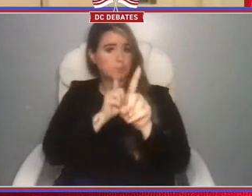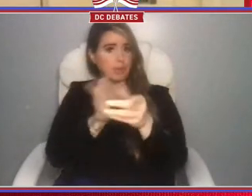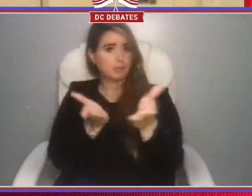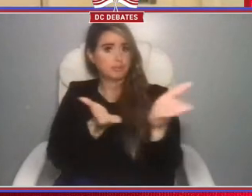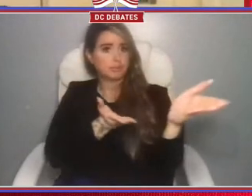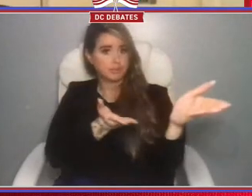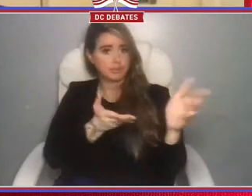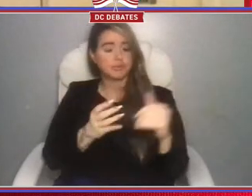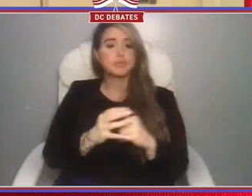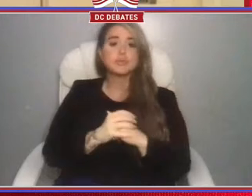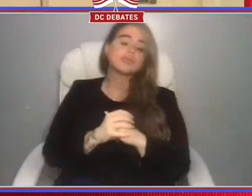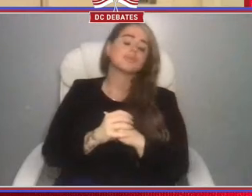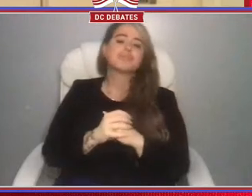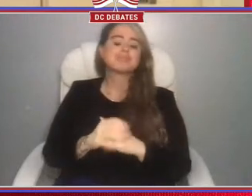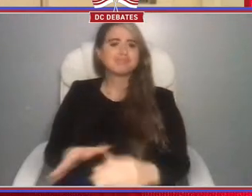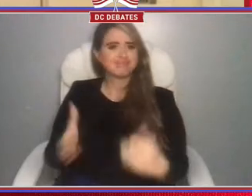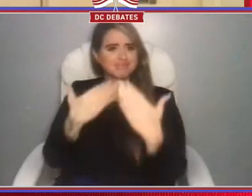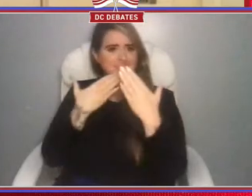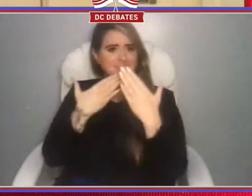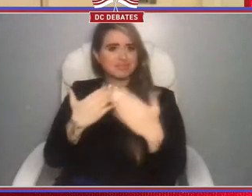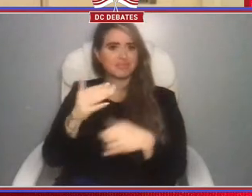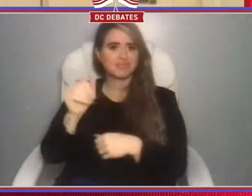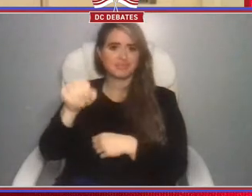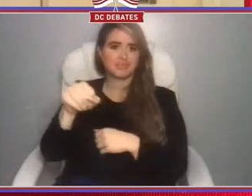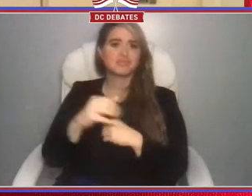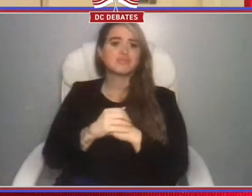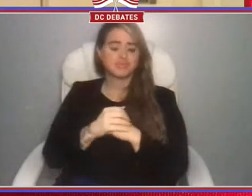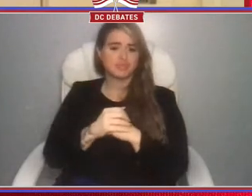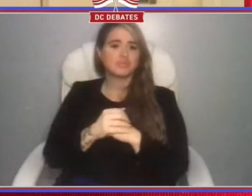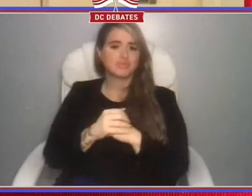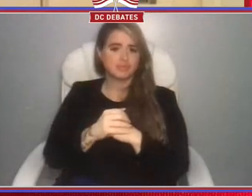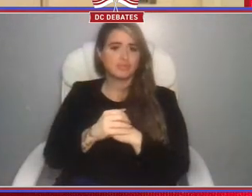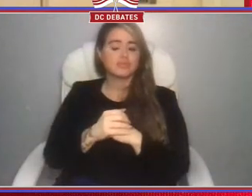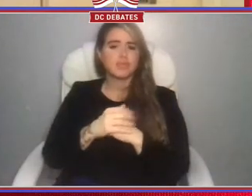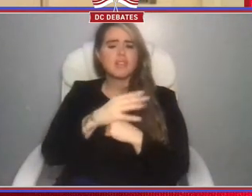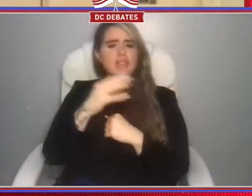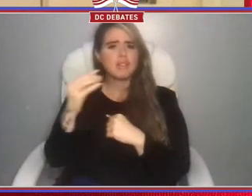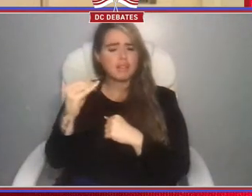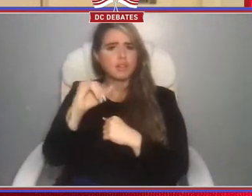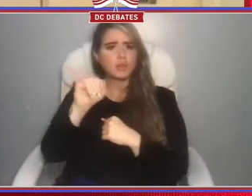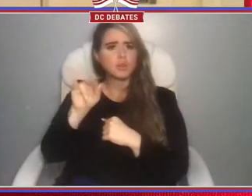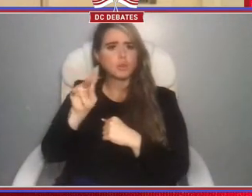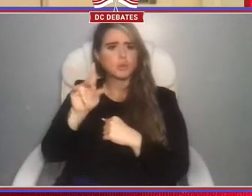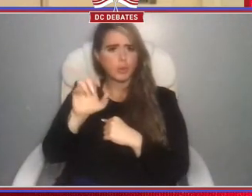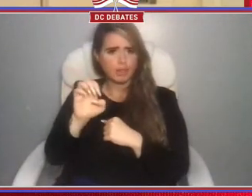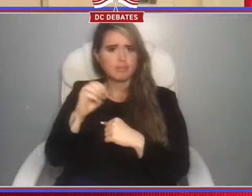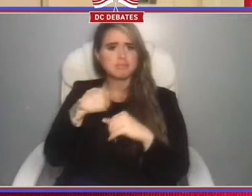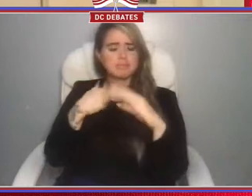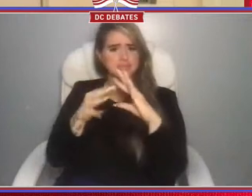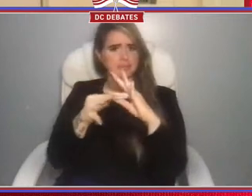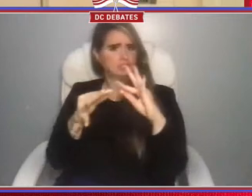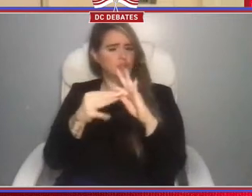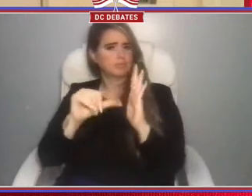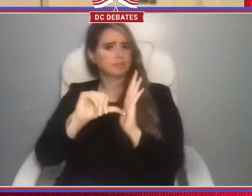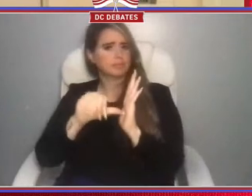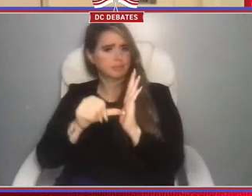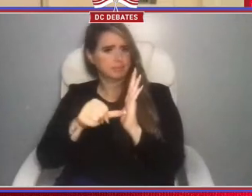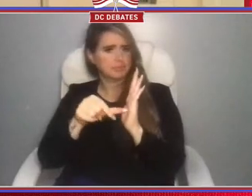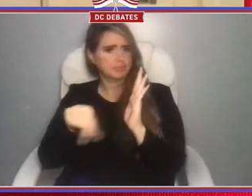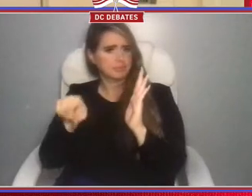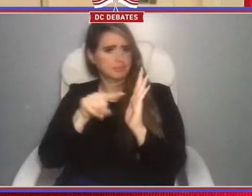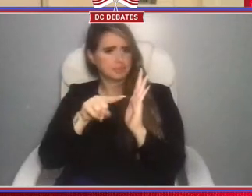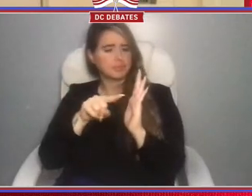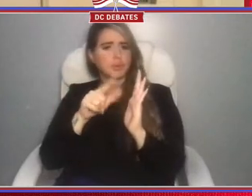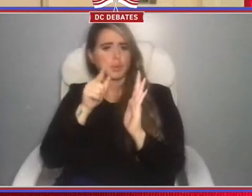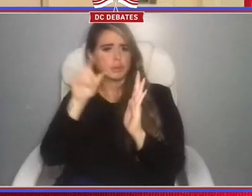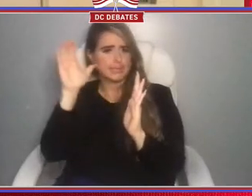safety of thank you and not directly, Julia, but I do want to say that's noteworthy to the viewers. I am the only candidate